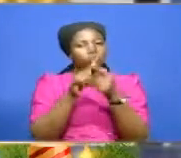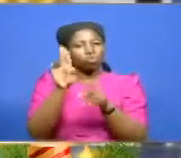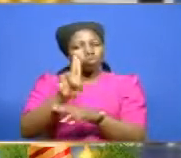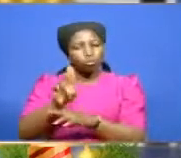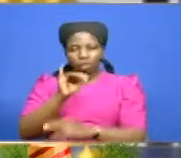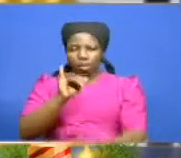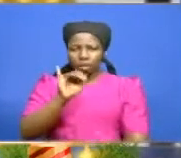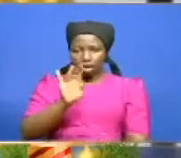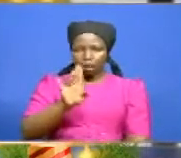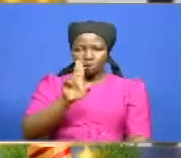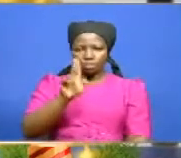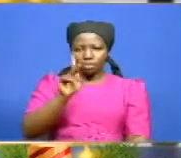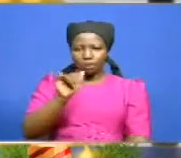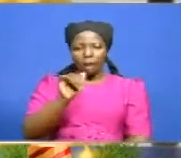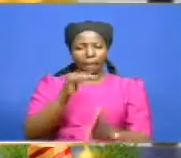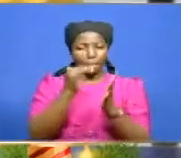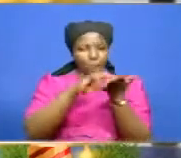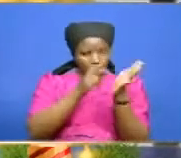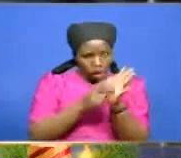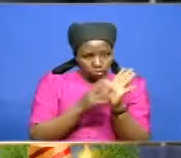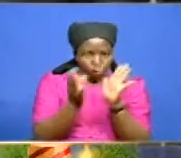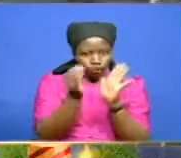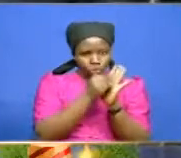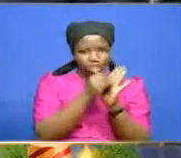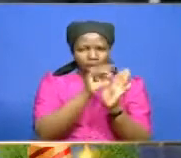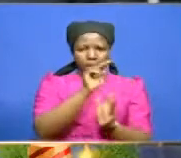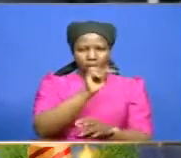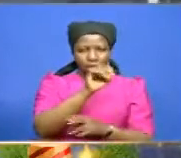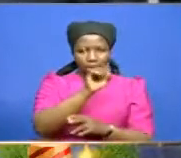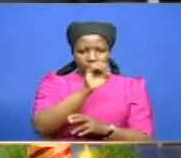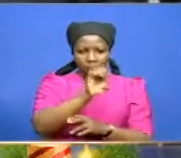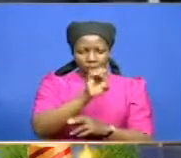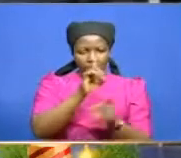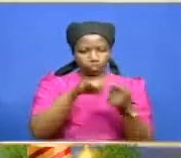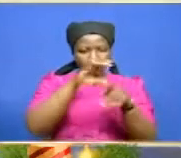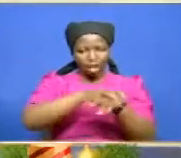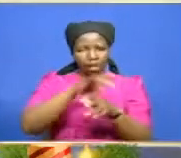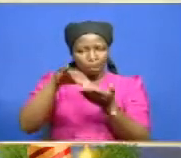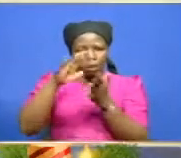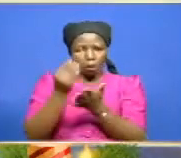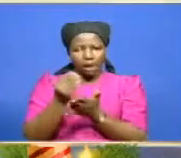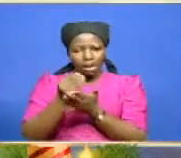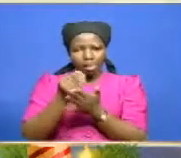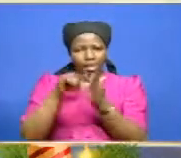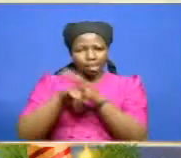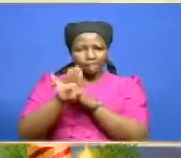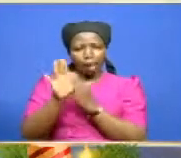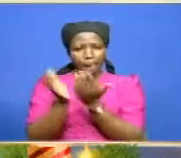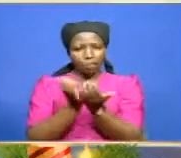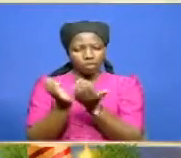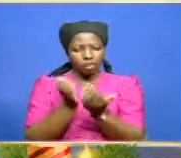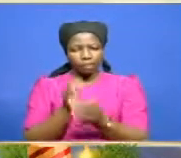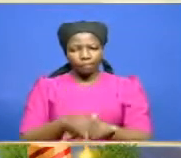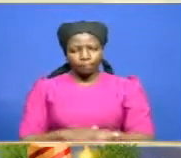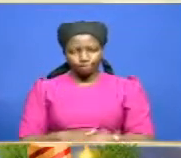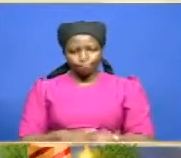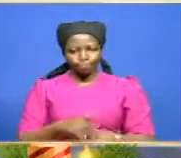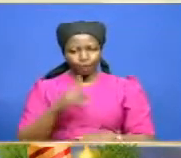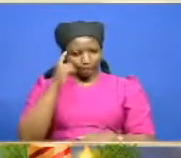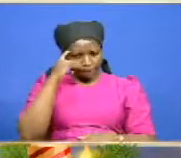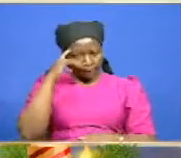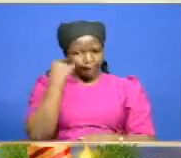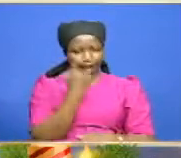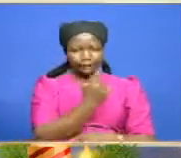Ibuka program and list at the NSE to attract more capital injection into their startups. I think every business has gone through the